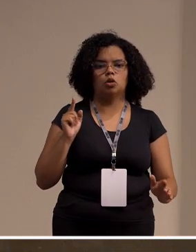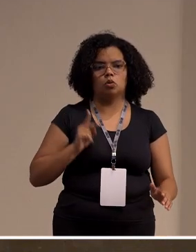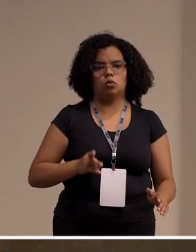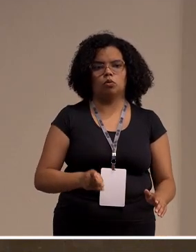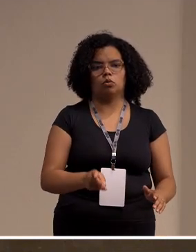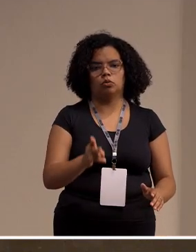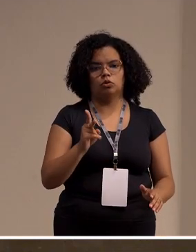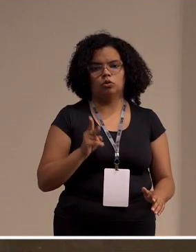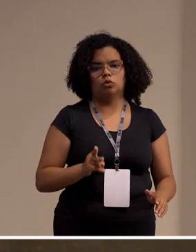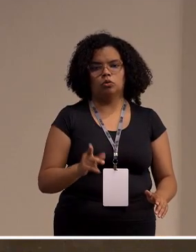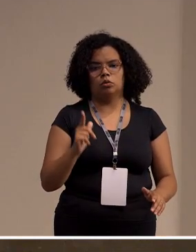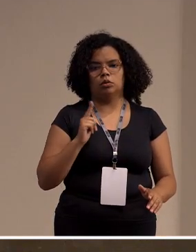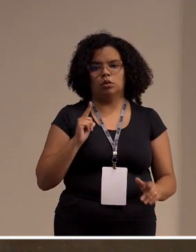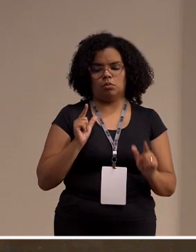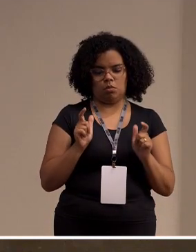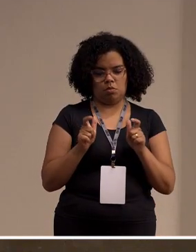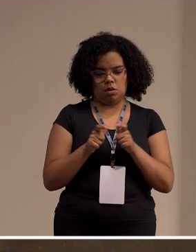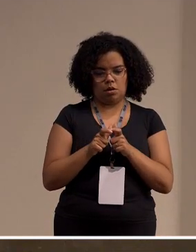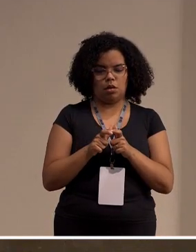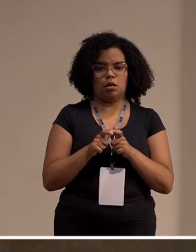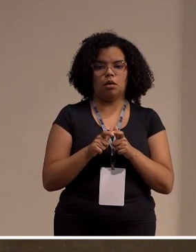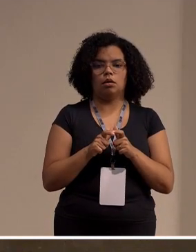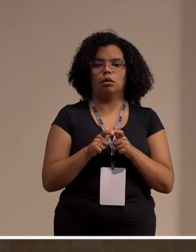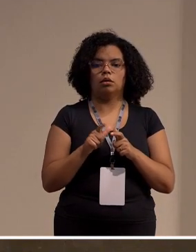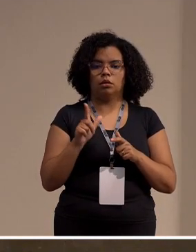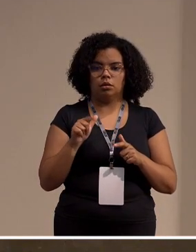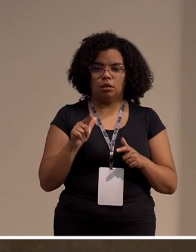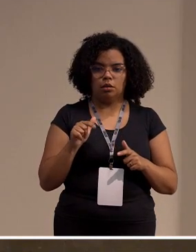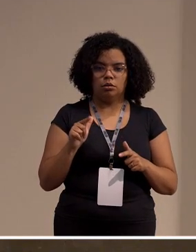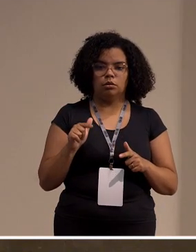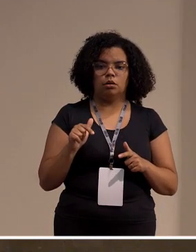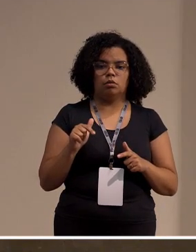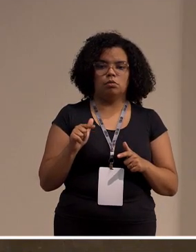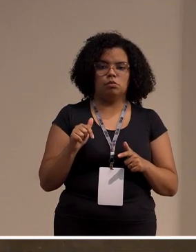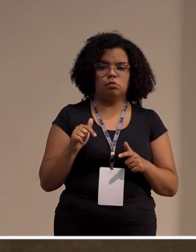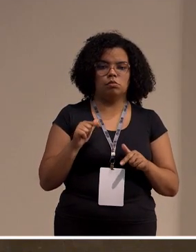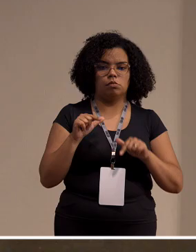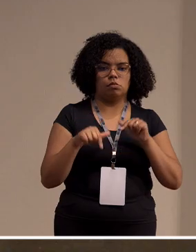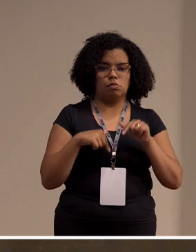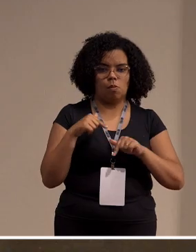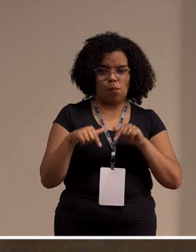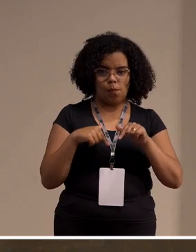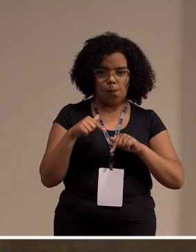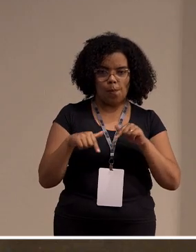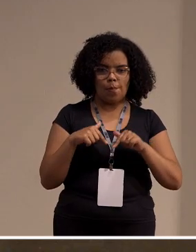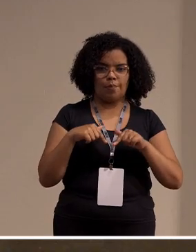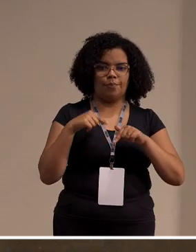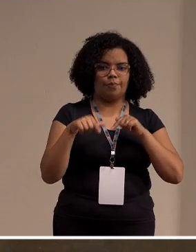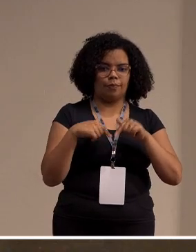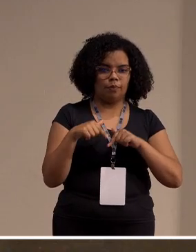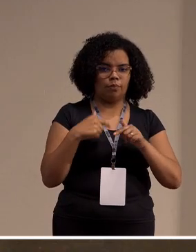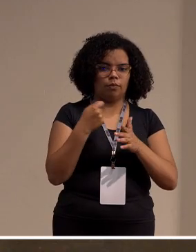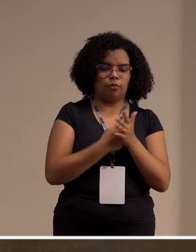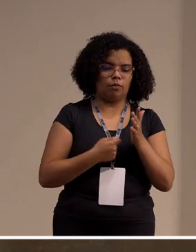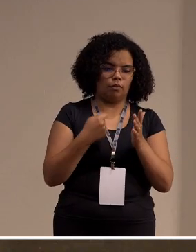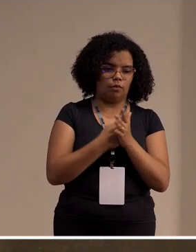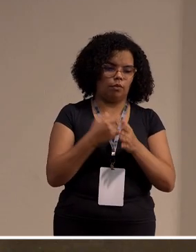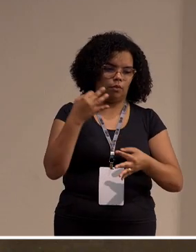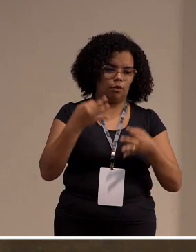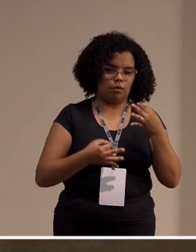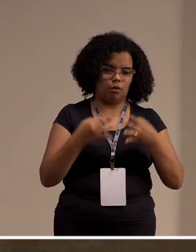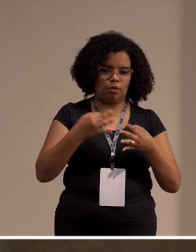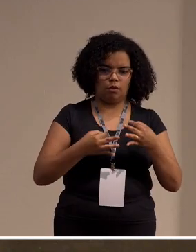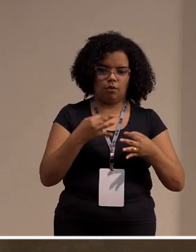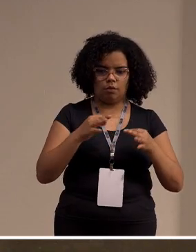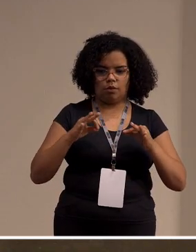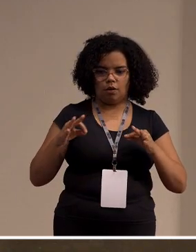So, and that's who we work with in the battle for complete justice, which has never been realized. The